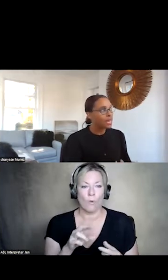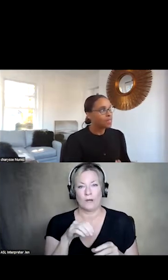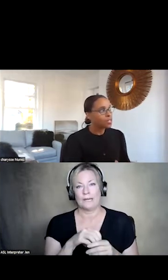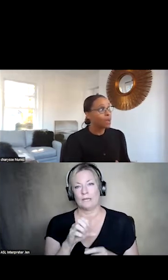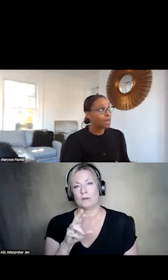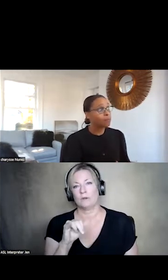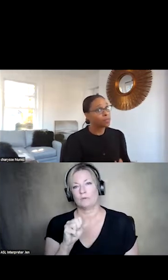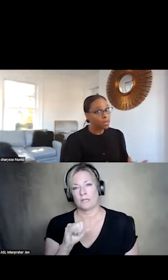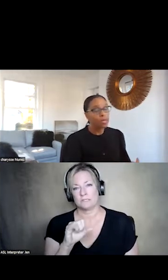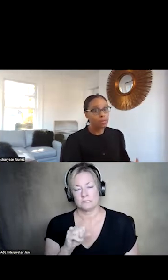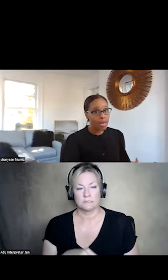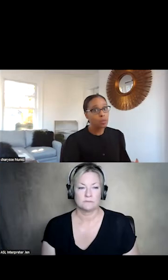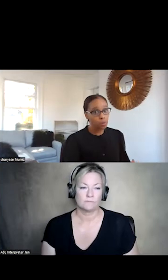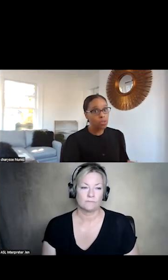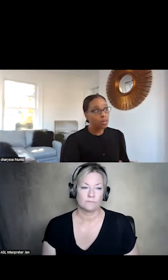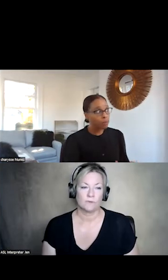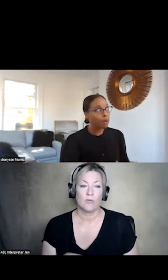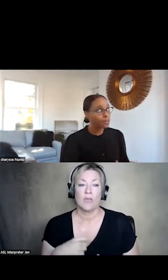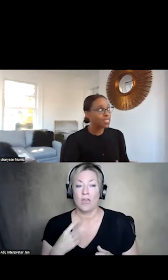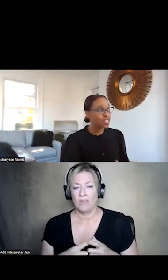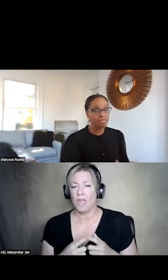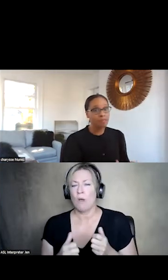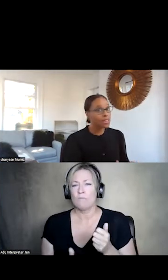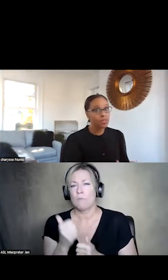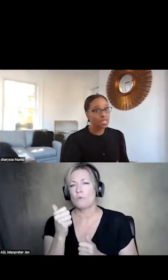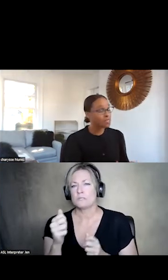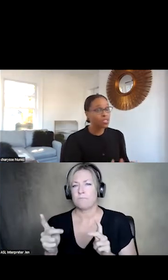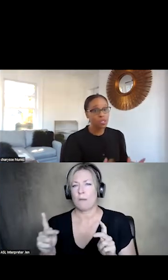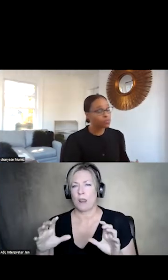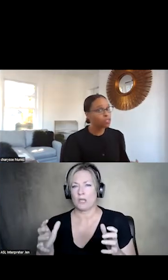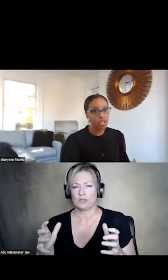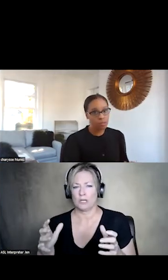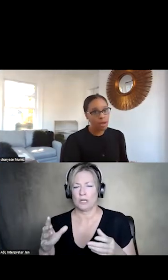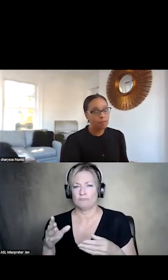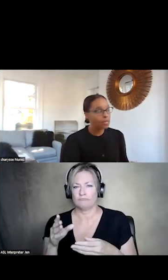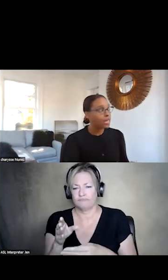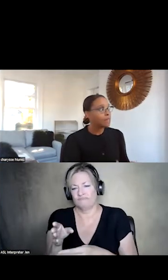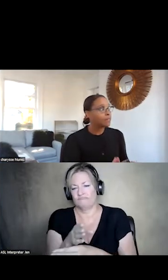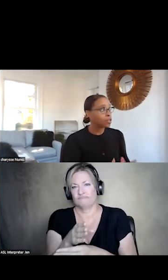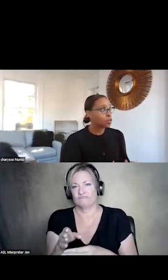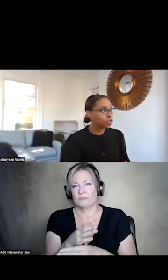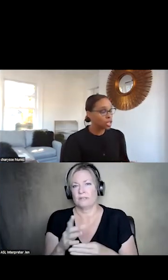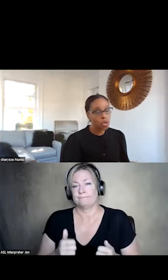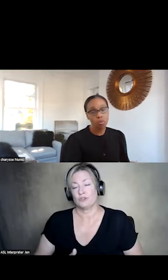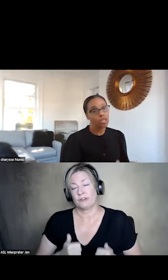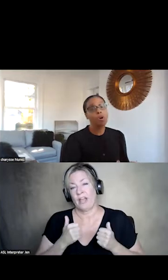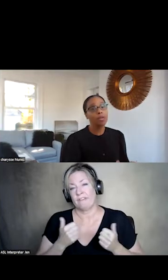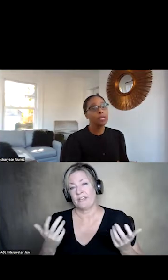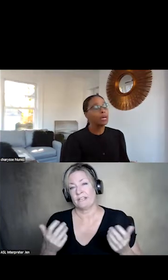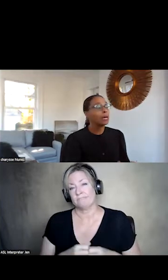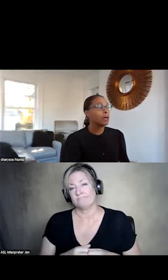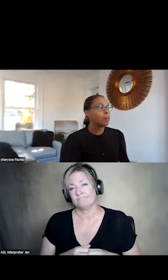crisis. And then you have a sizable percent of the population that are saying they're just surviving, that they're just